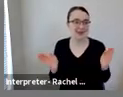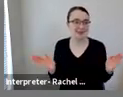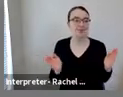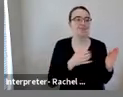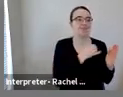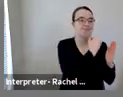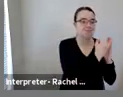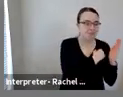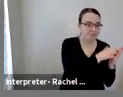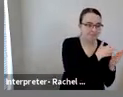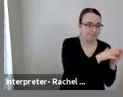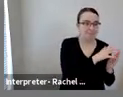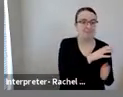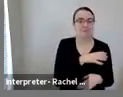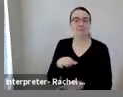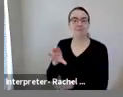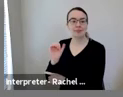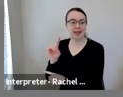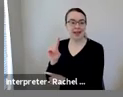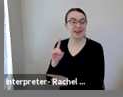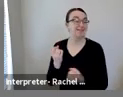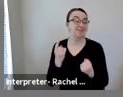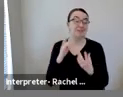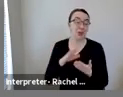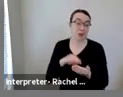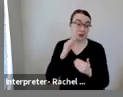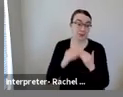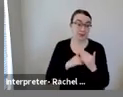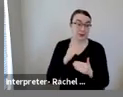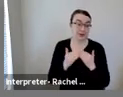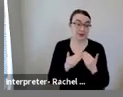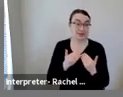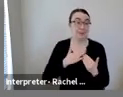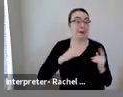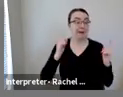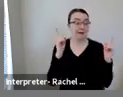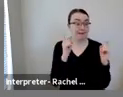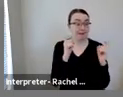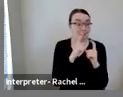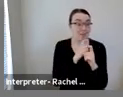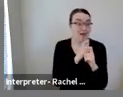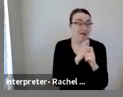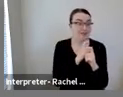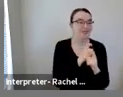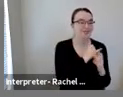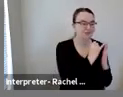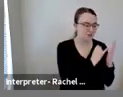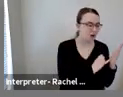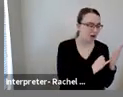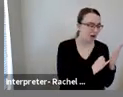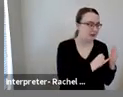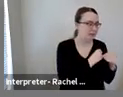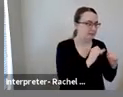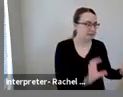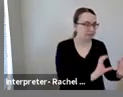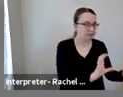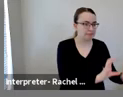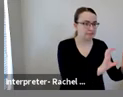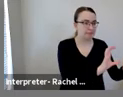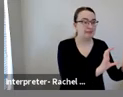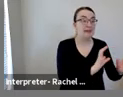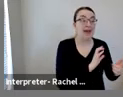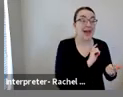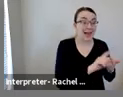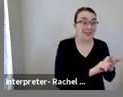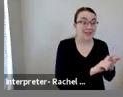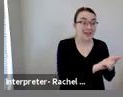learning process because I was drawing more complex forms. And then I had to